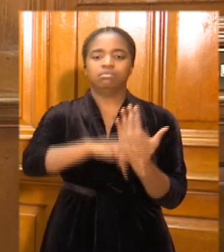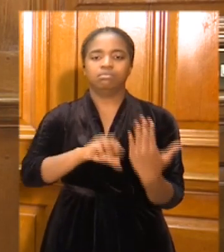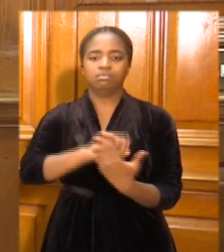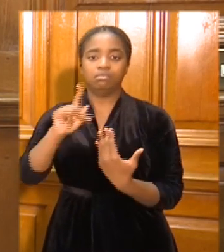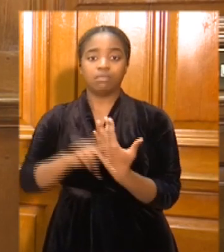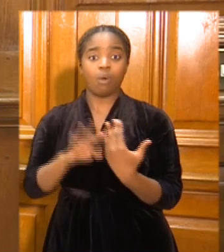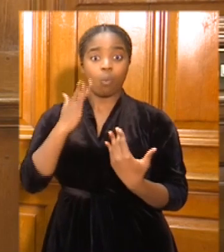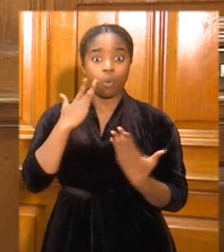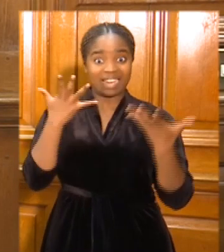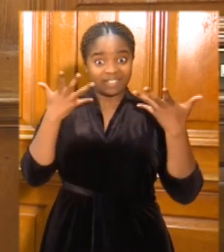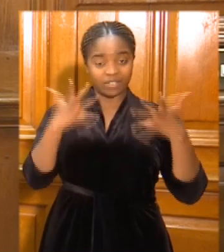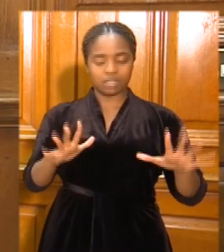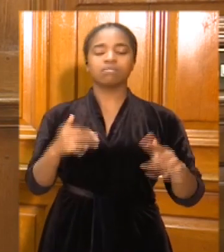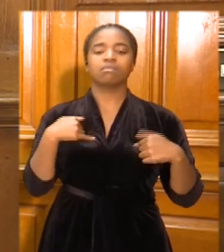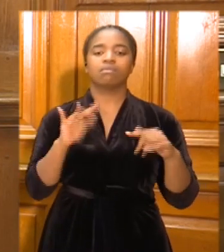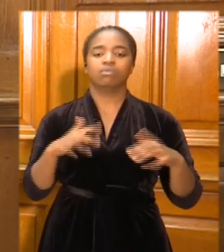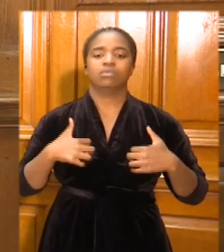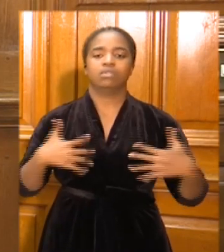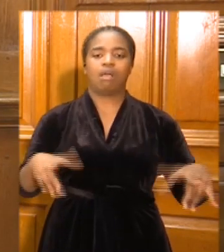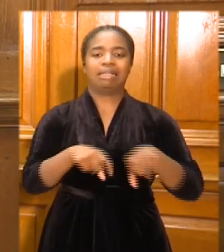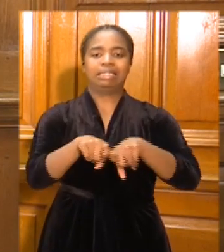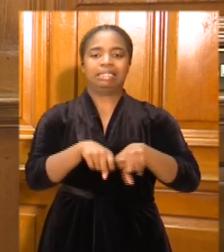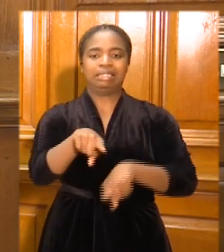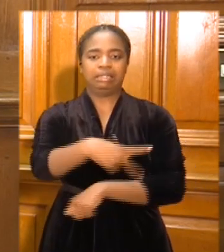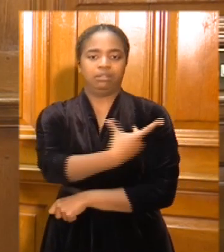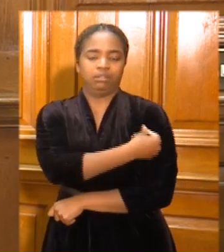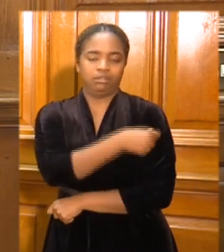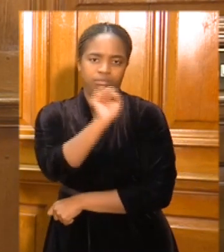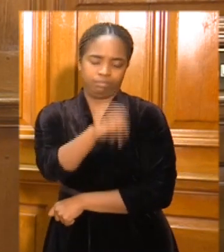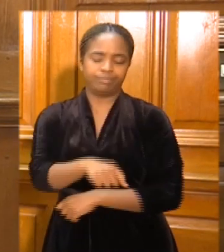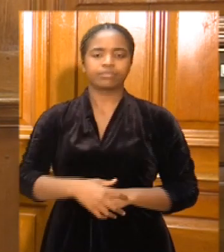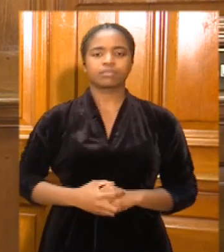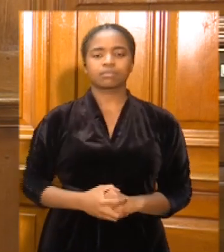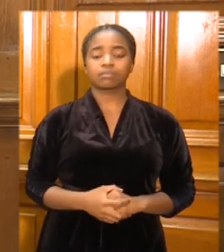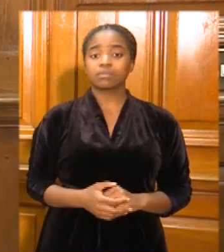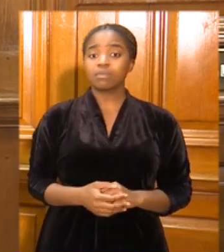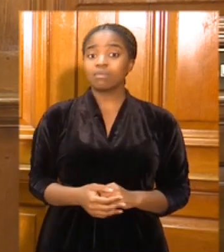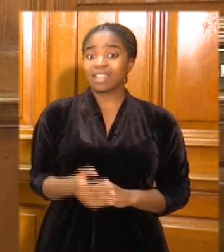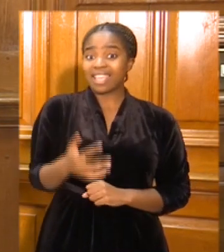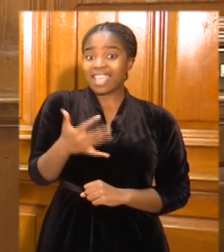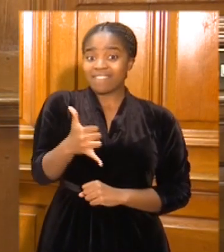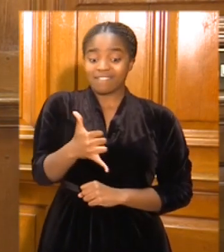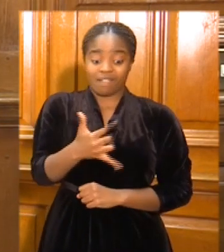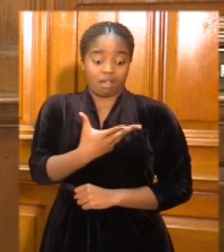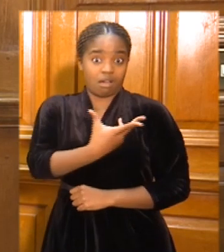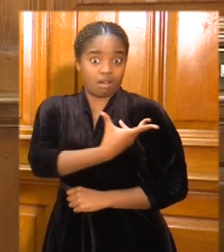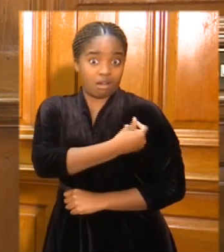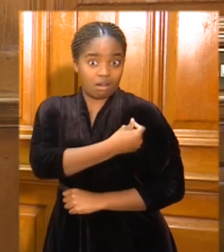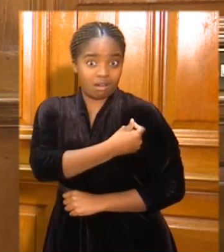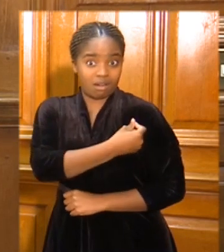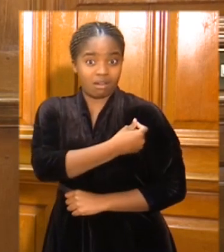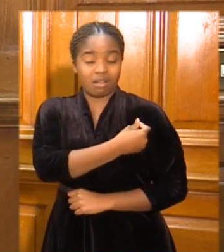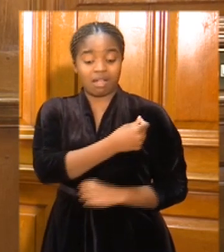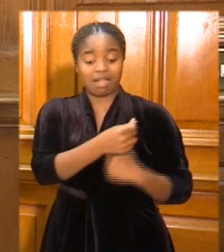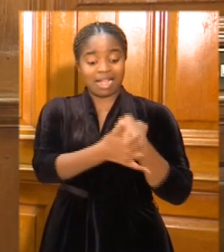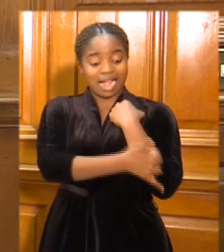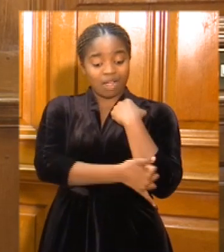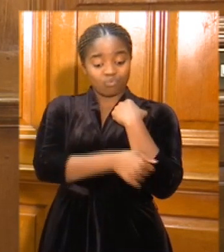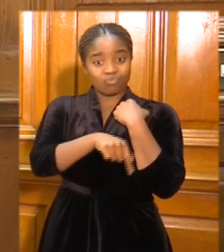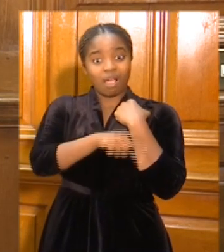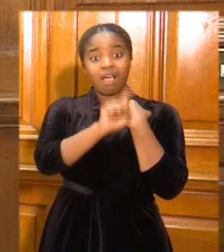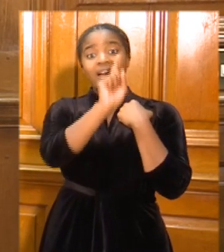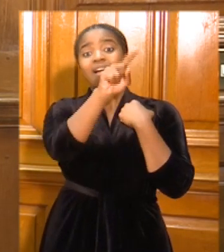the vaccine. We have argued that should a vaccine be developed anywhere in the world, it should